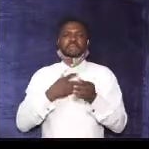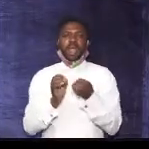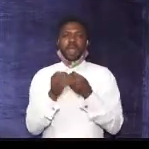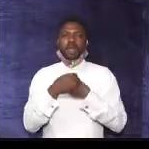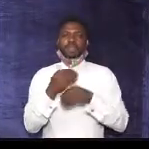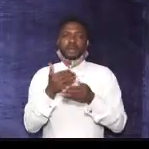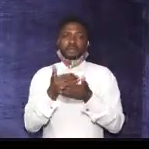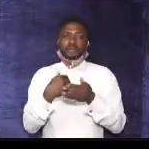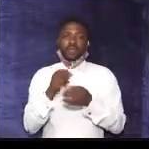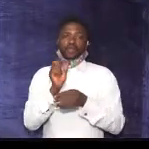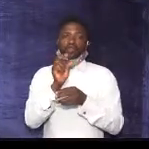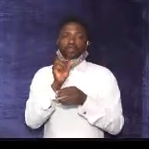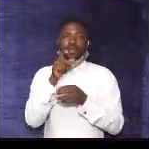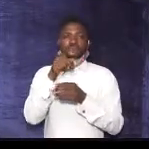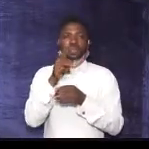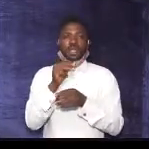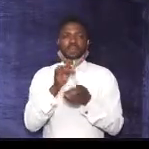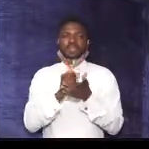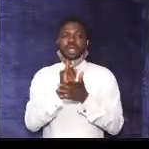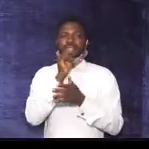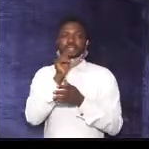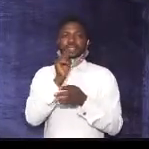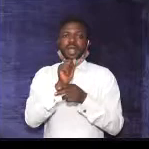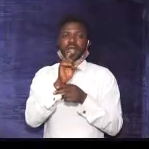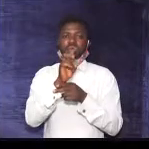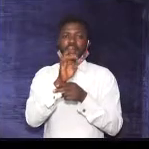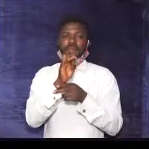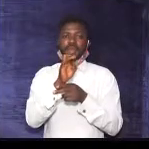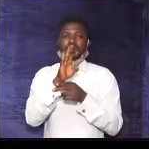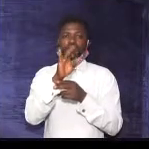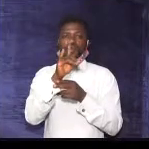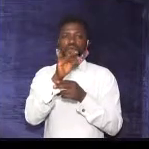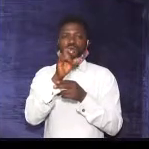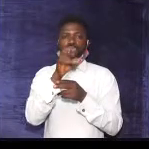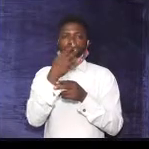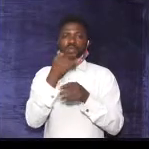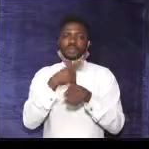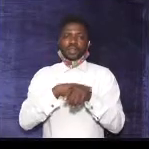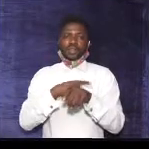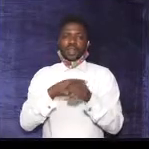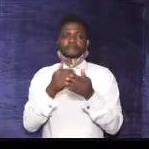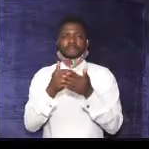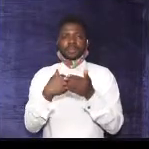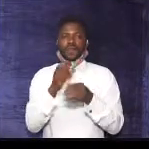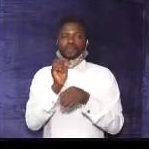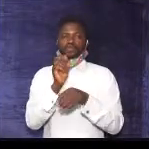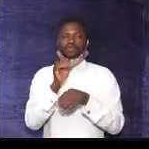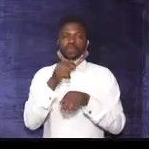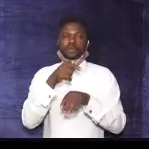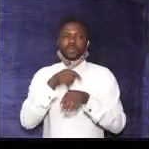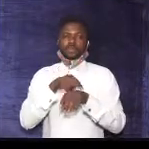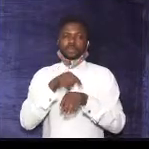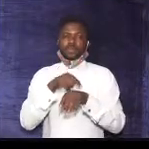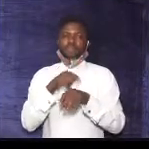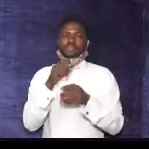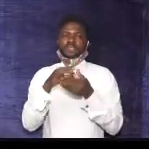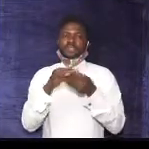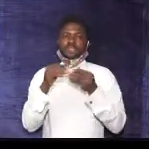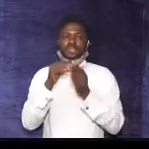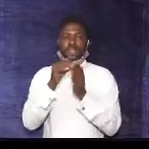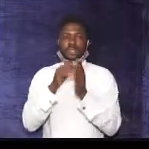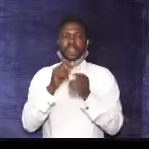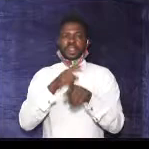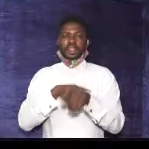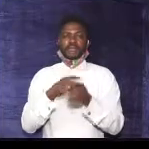my office before 12 p.m. That is adverbial clause of time. Before 12 p.m.